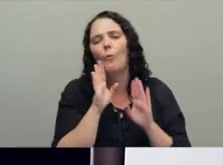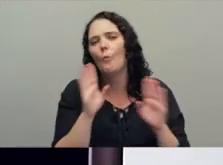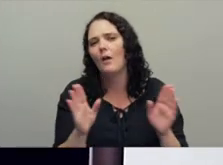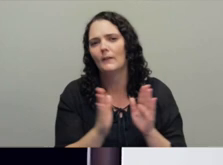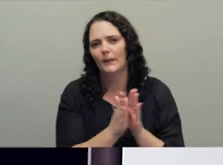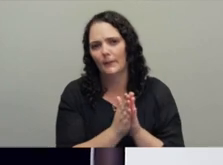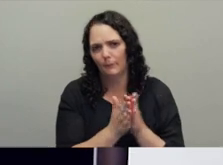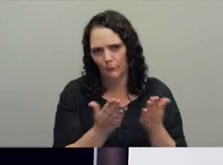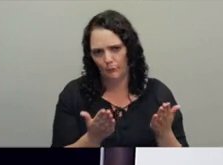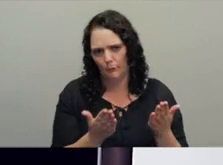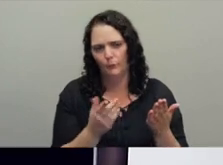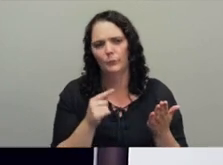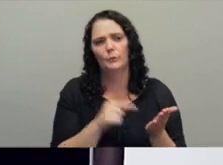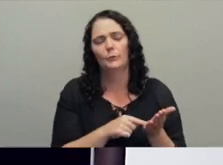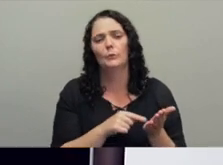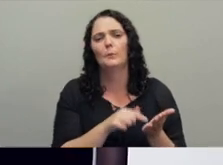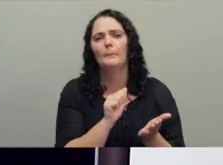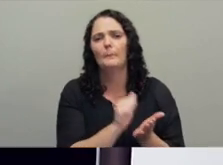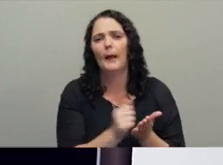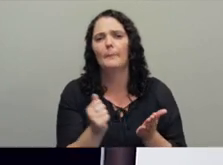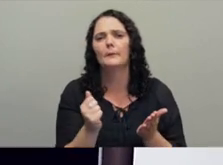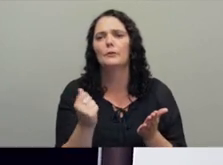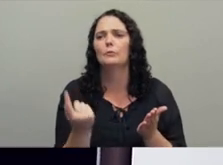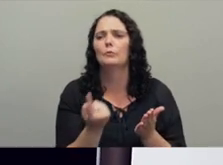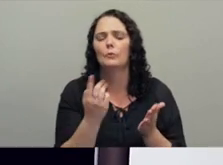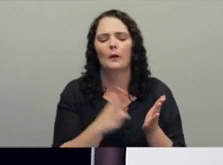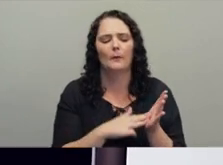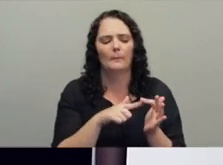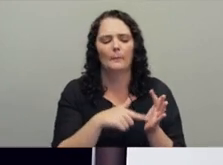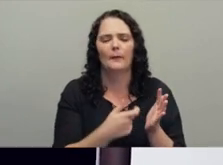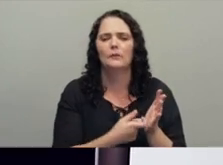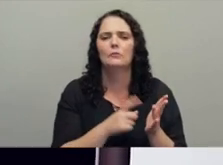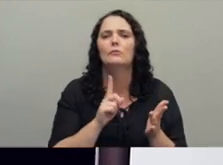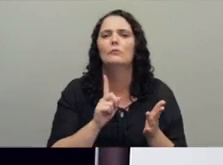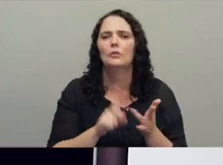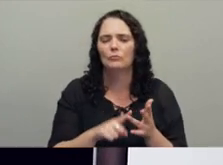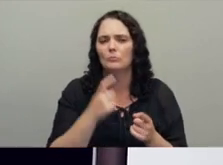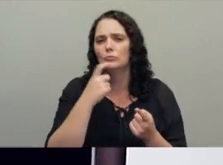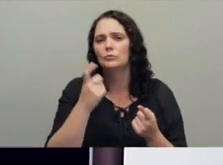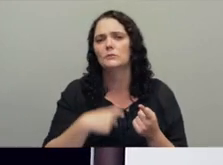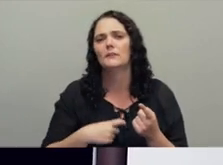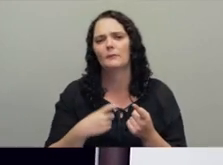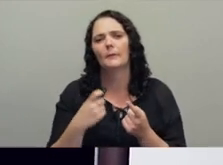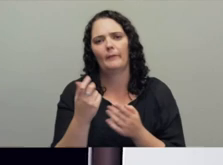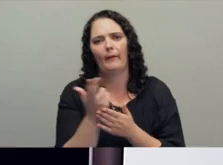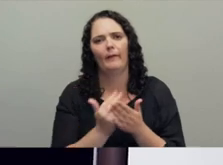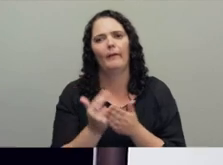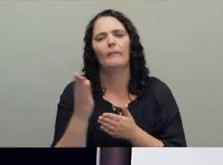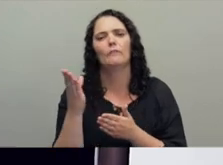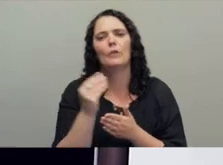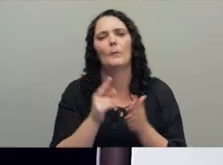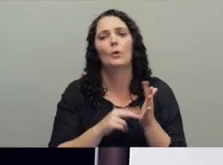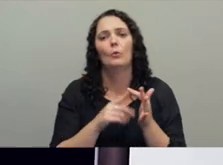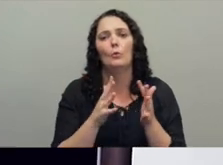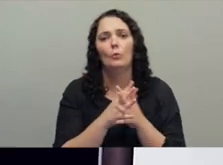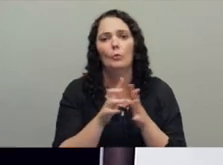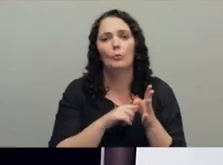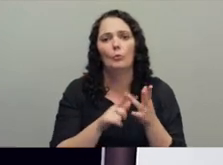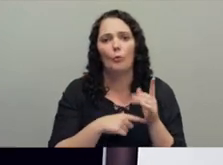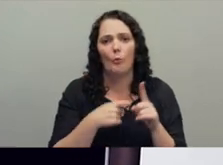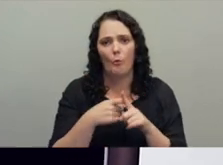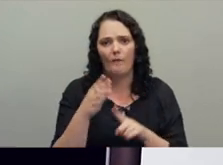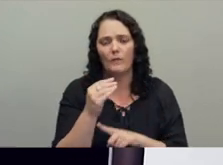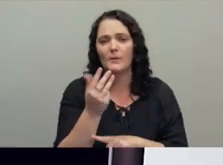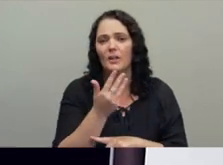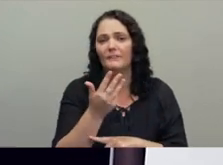was written by the Metropolitan and published by the Metropolitan Museum of Art in New York in the 1950s. And there's one